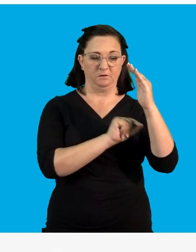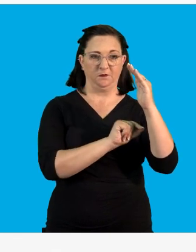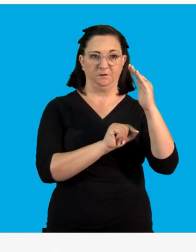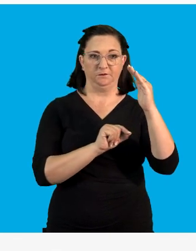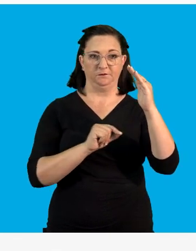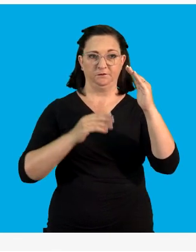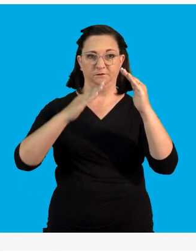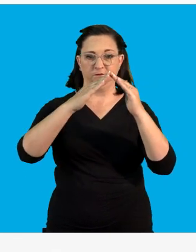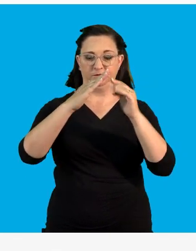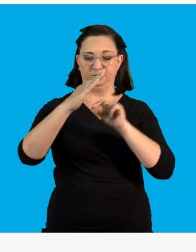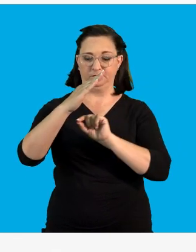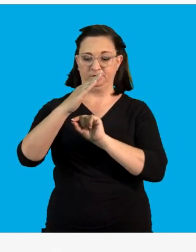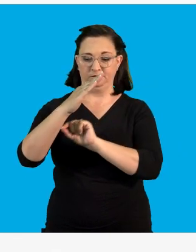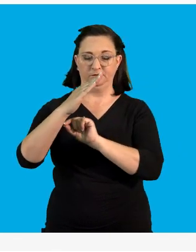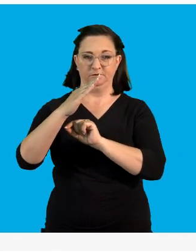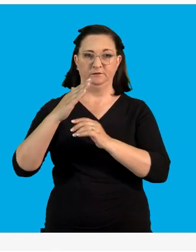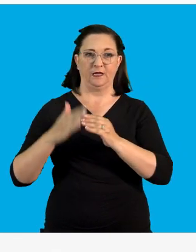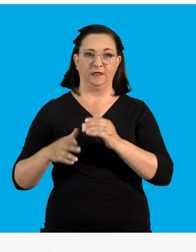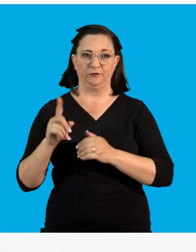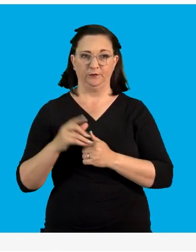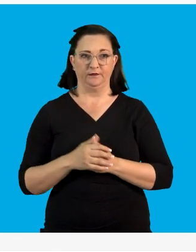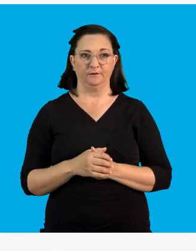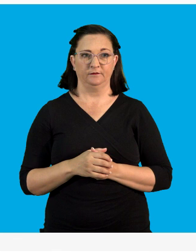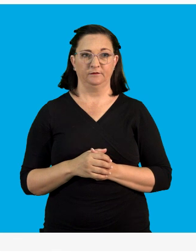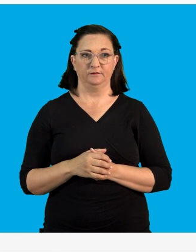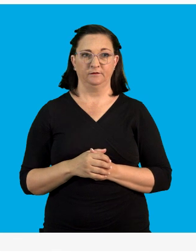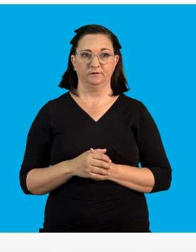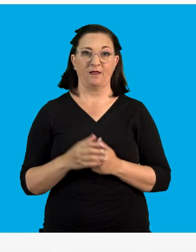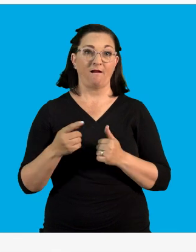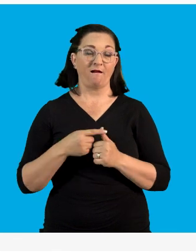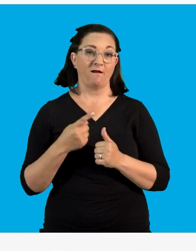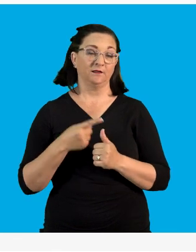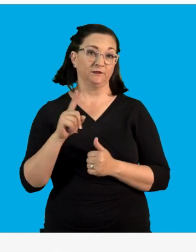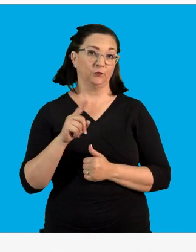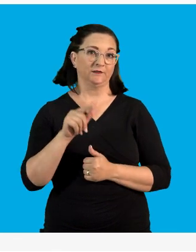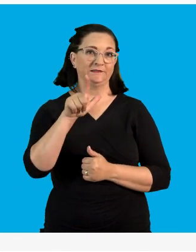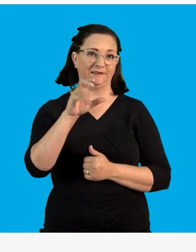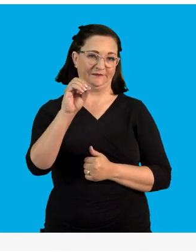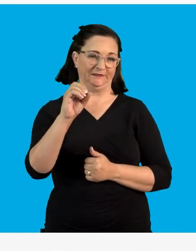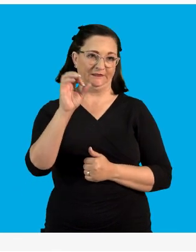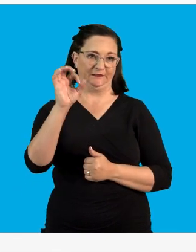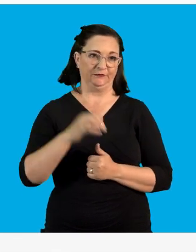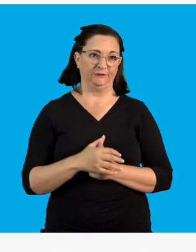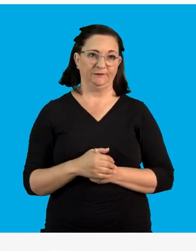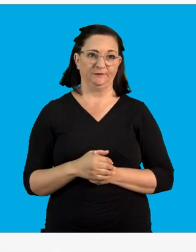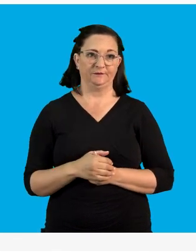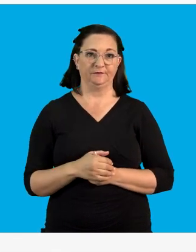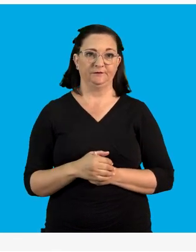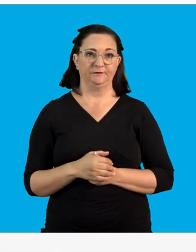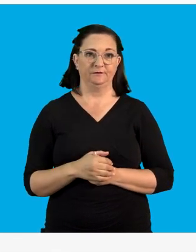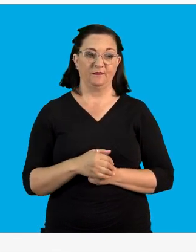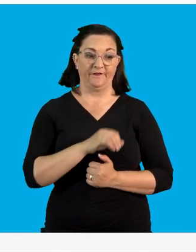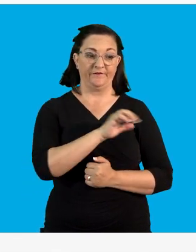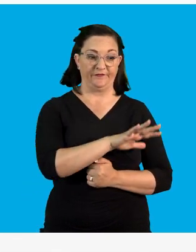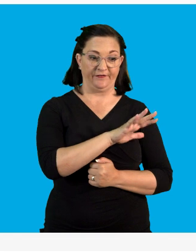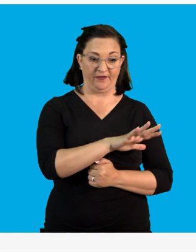We pin the end part, and it gives us 70 degrees. So we've got a